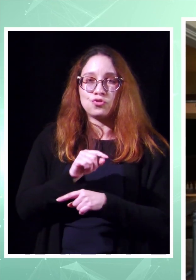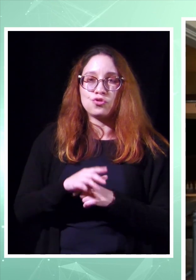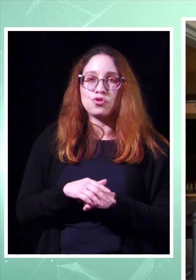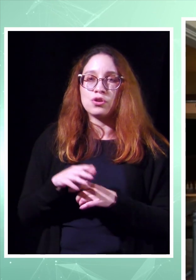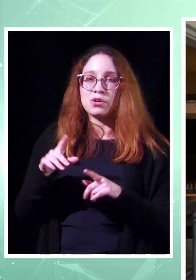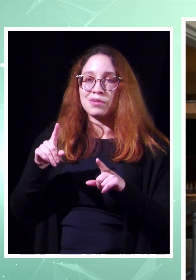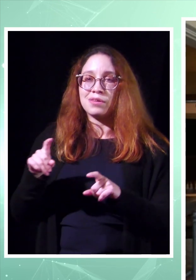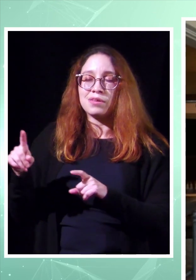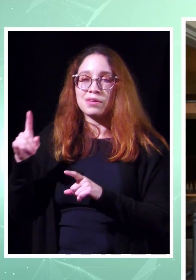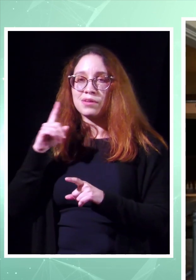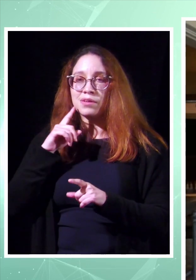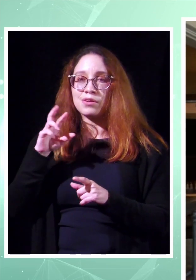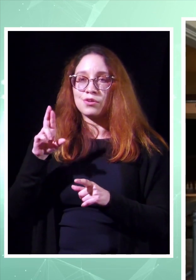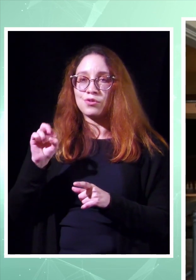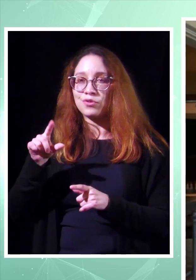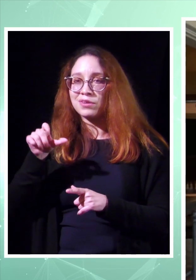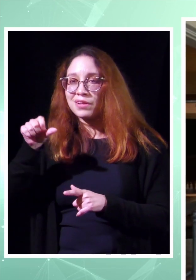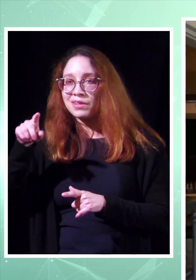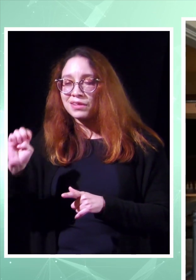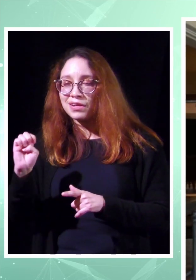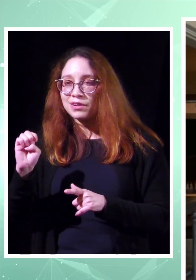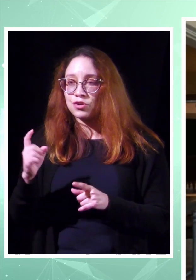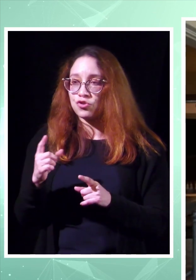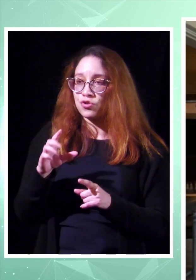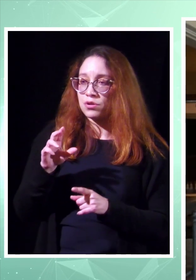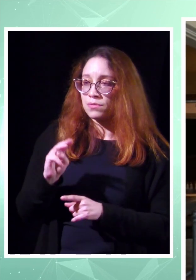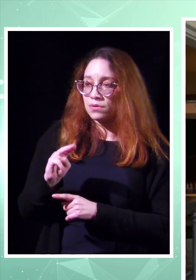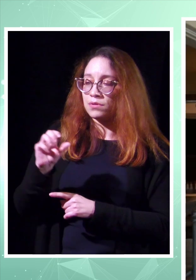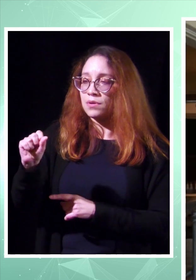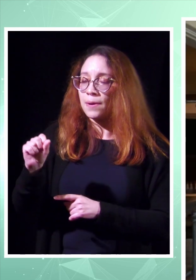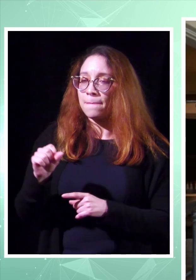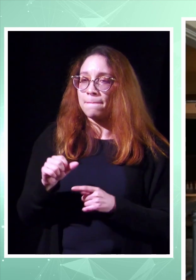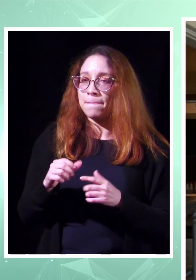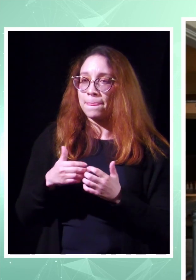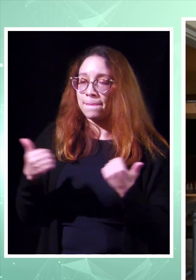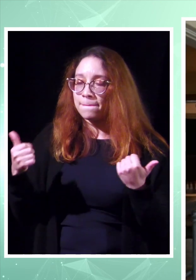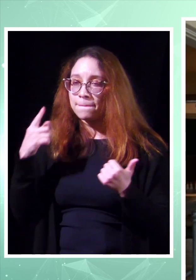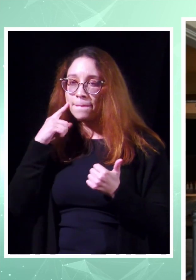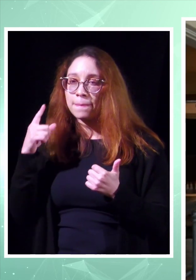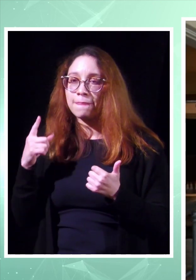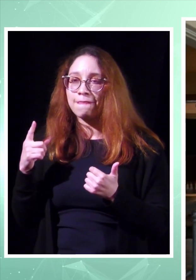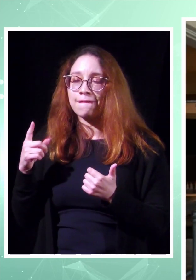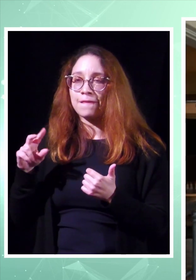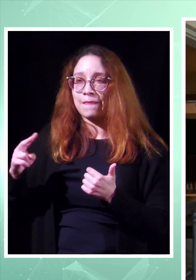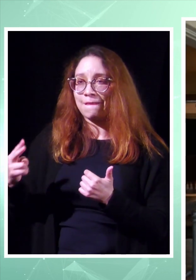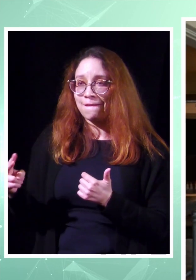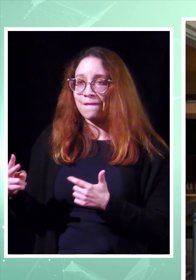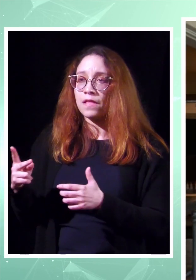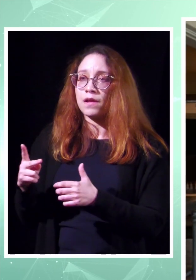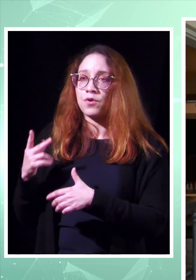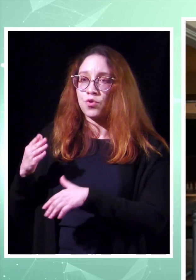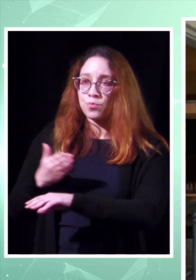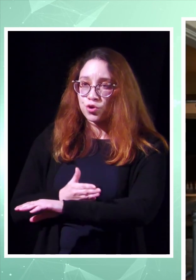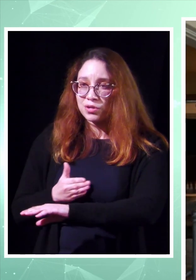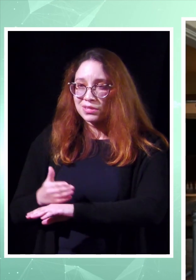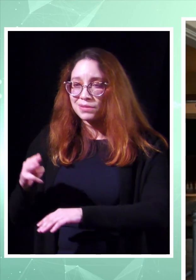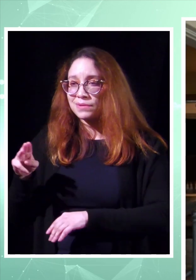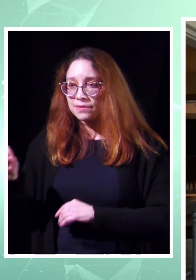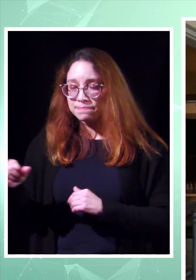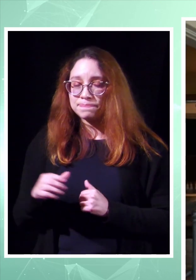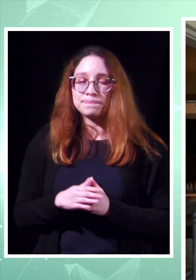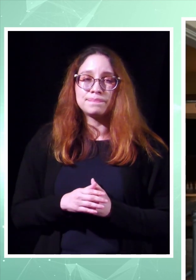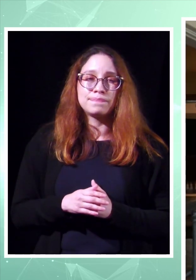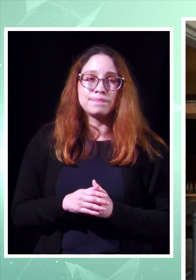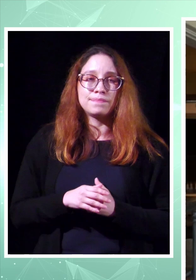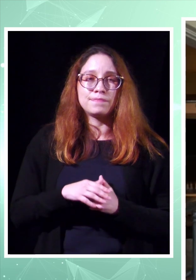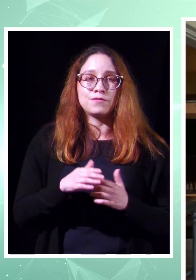are testing relapsing remitting multiple sclerosis, separate trials looking at secondary progressive multiple sclerosis,